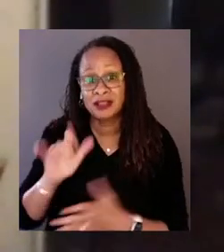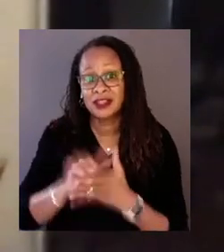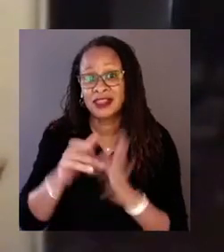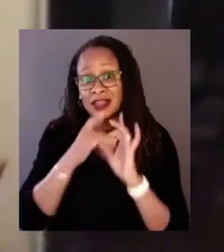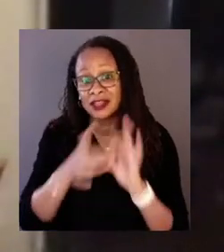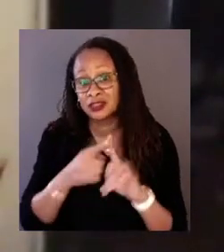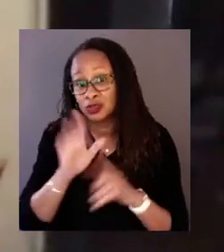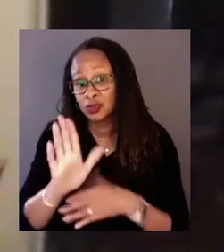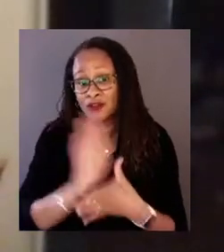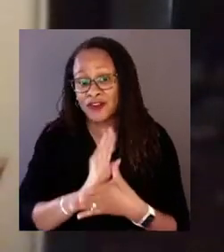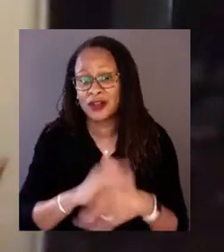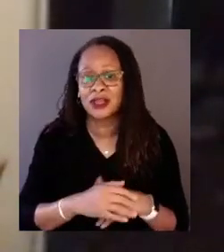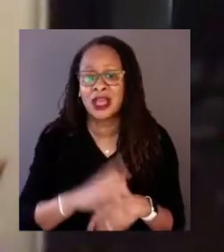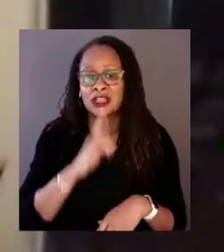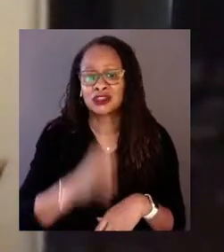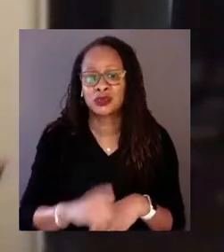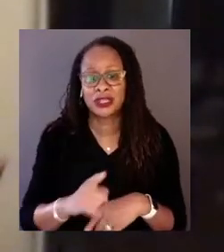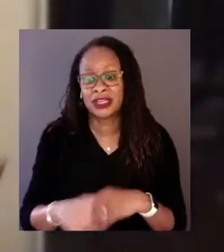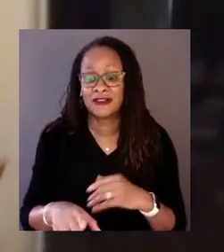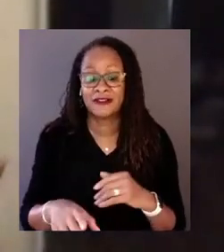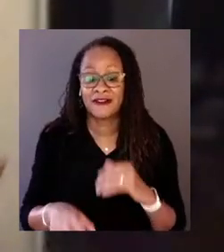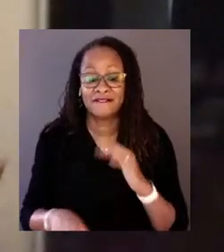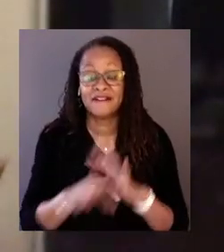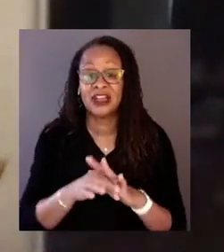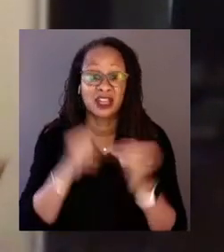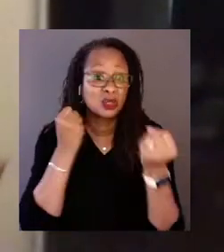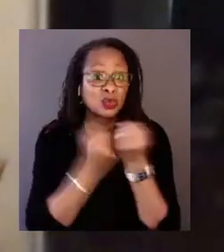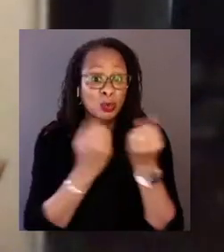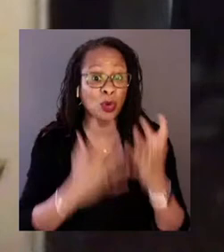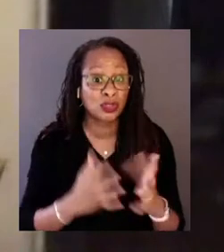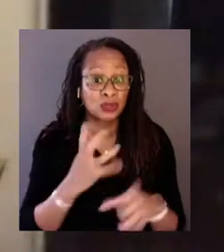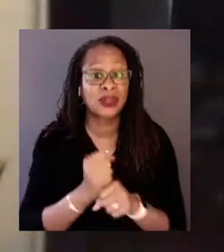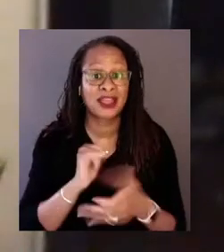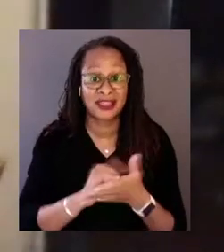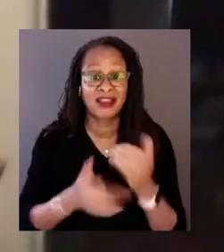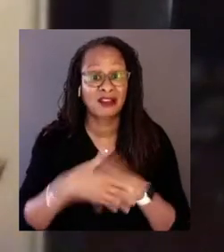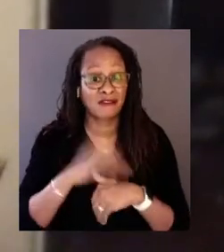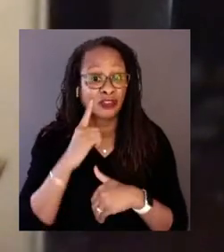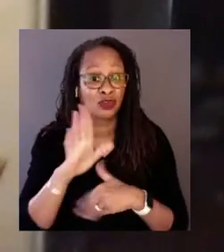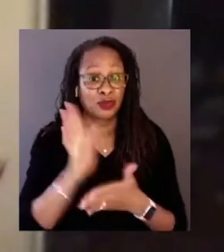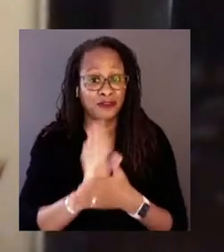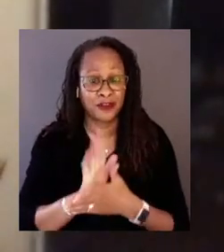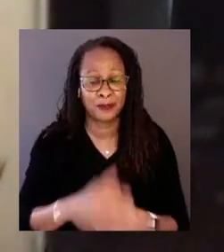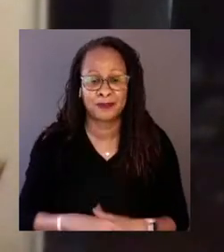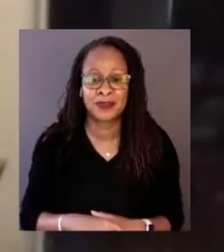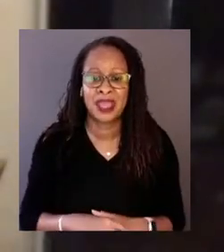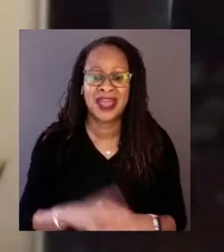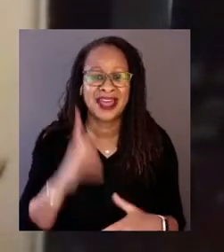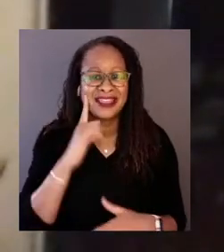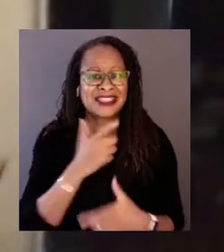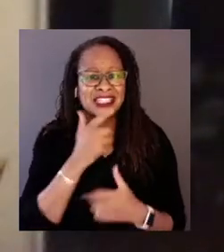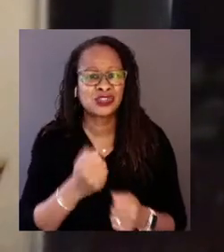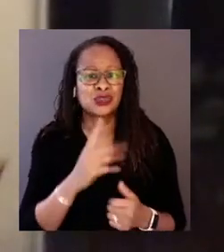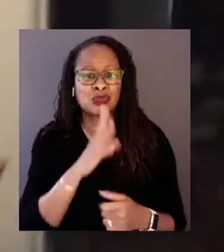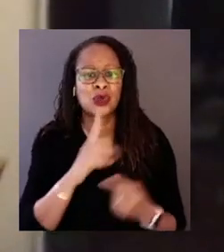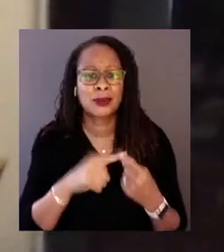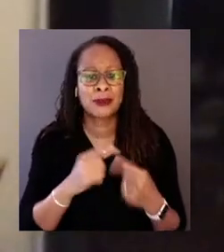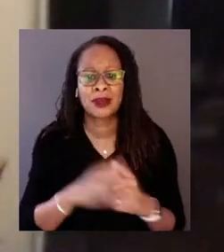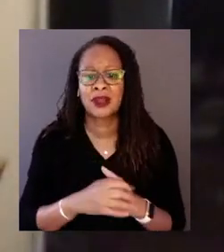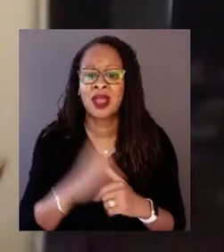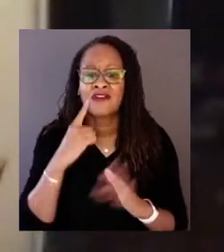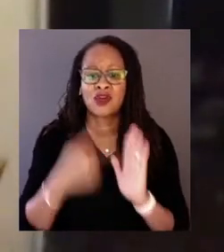find yourself a champion to get that coverage. I do think it's interesting to, you know, to talk about, you know, for example, with that